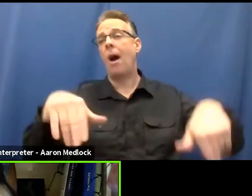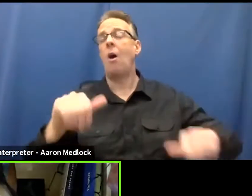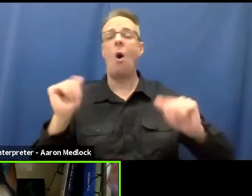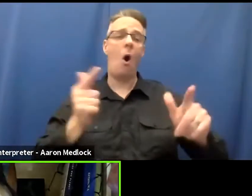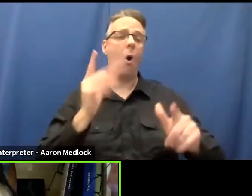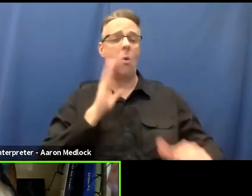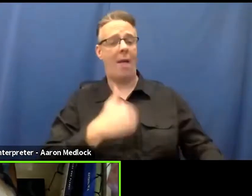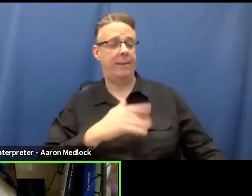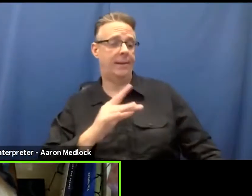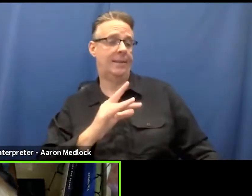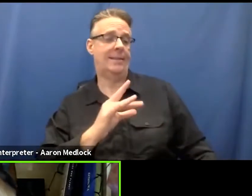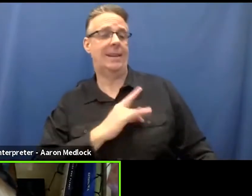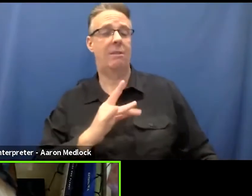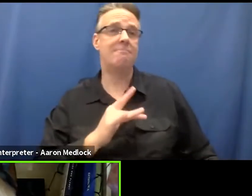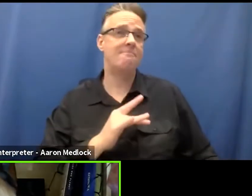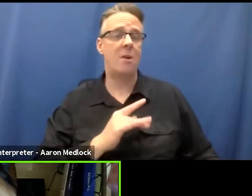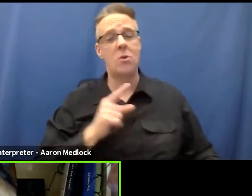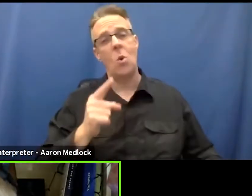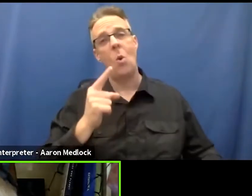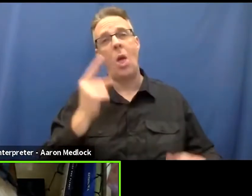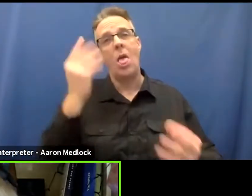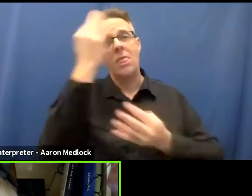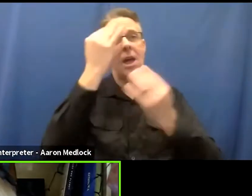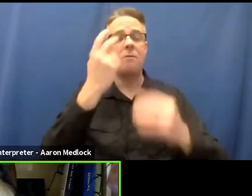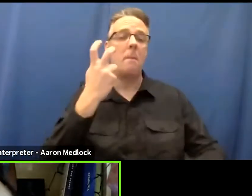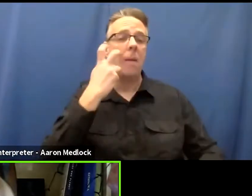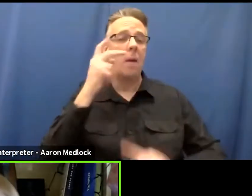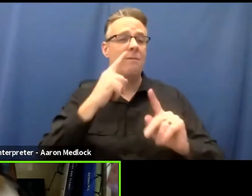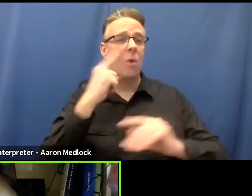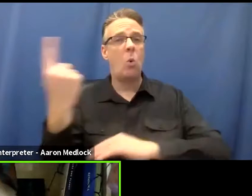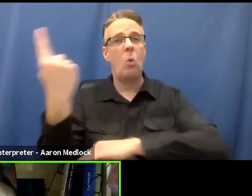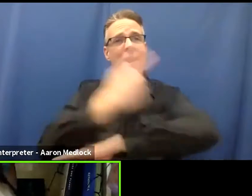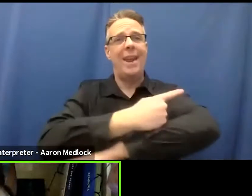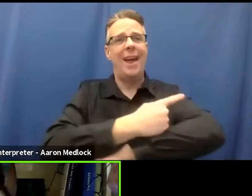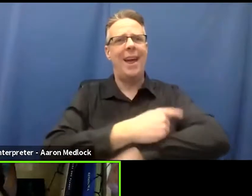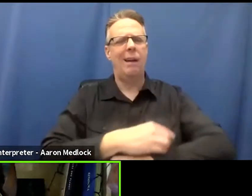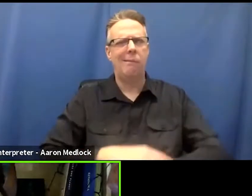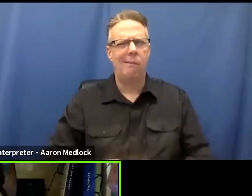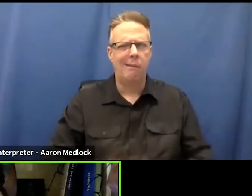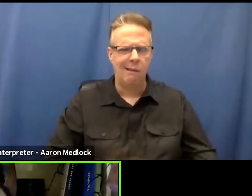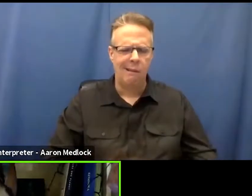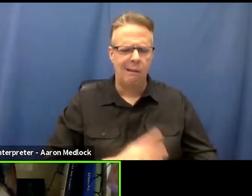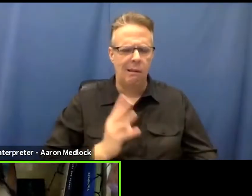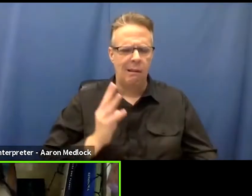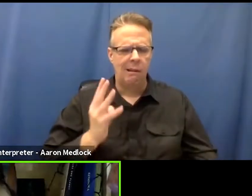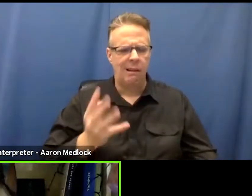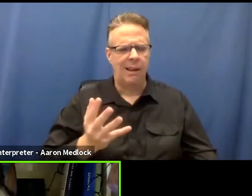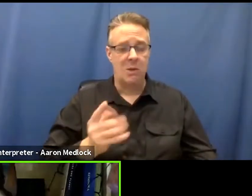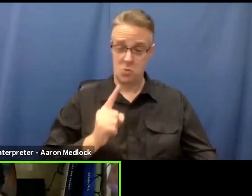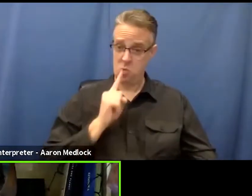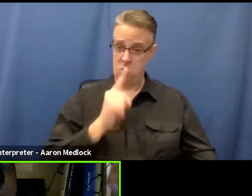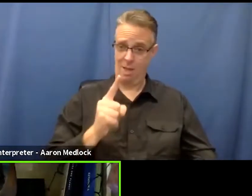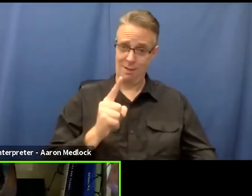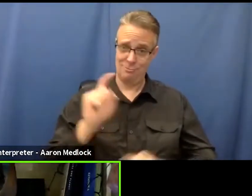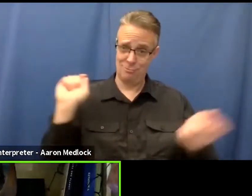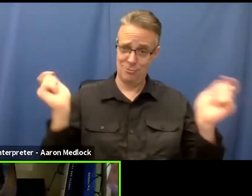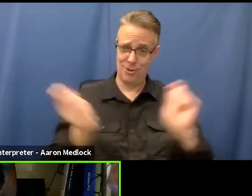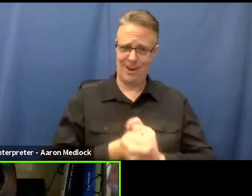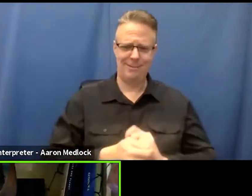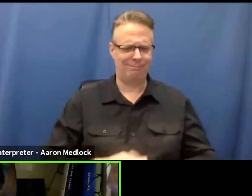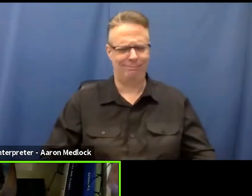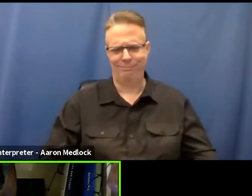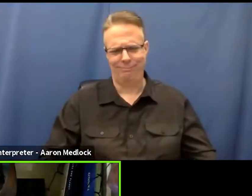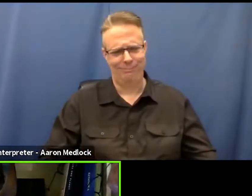sticker and think about blind people for a day. You know, it's going to be that kind of thing. It's not going to be real change. Yeah.